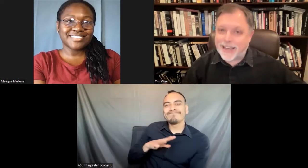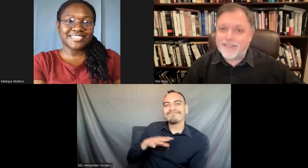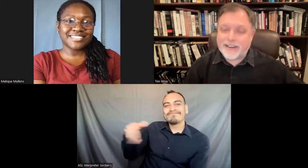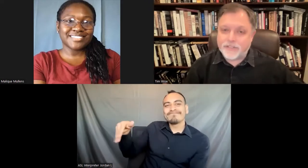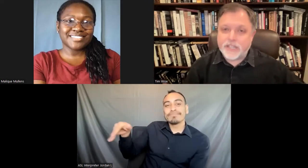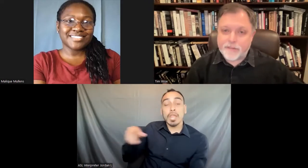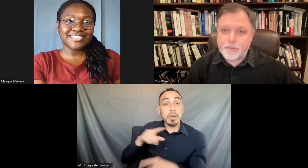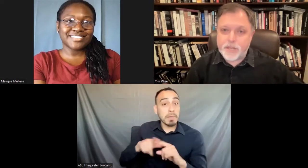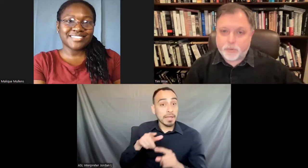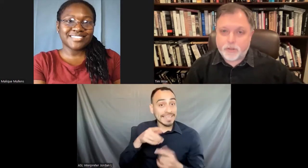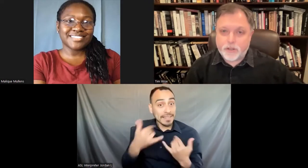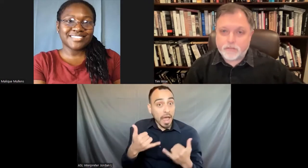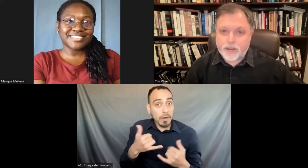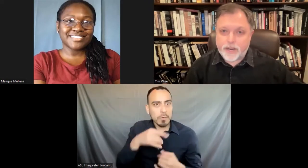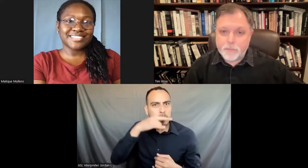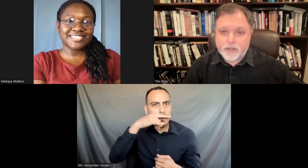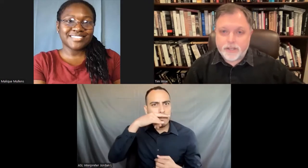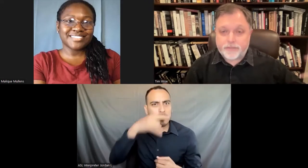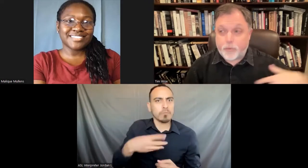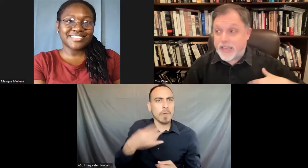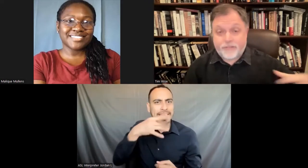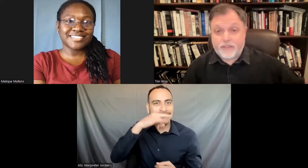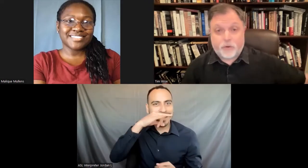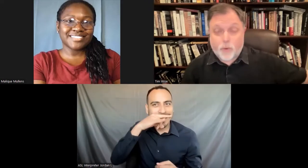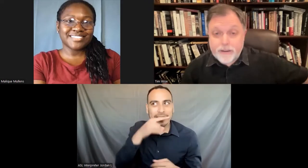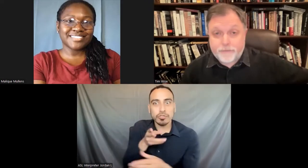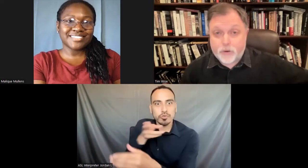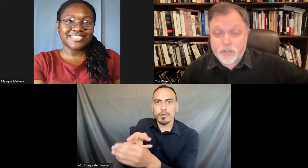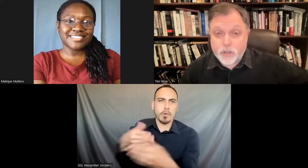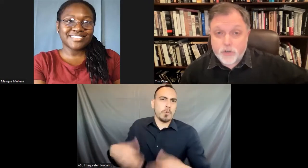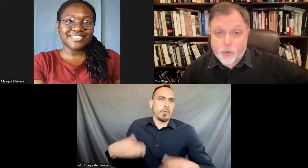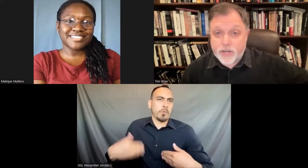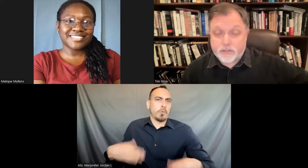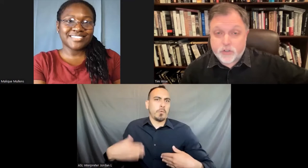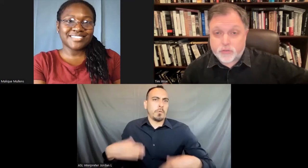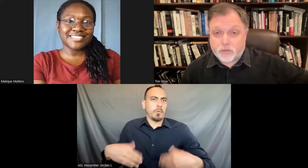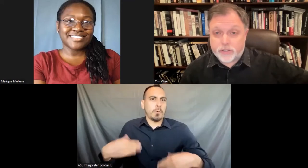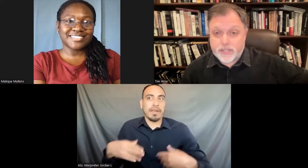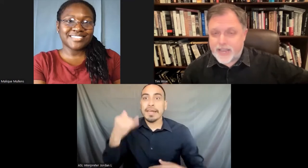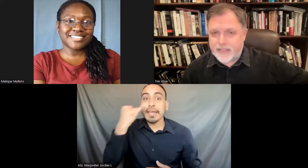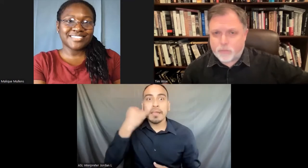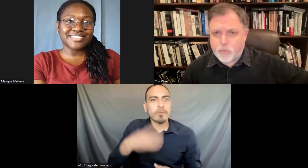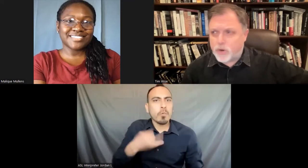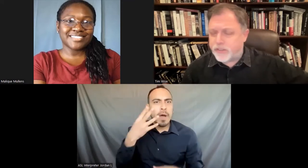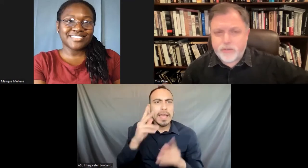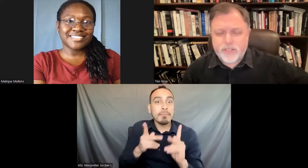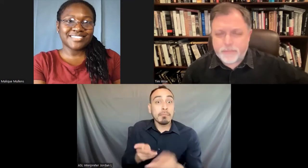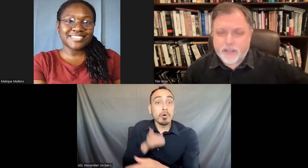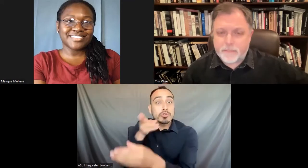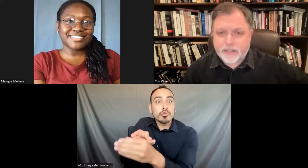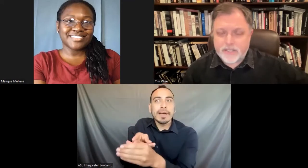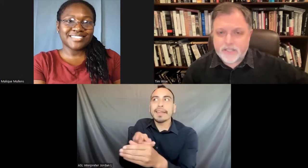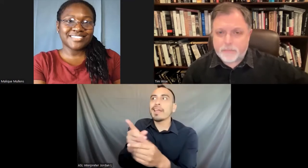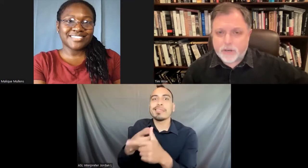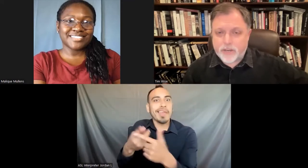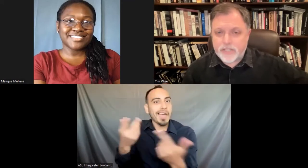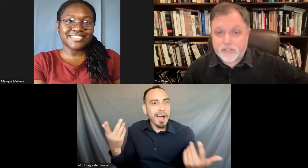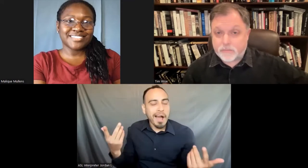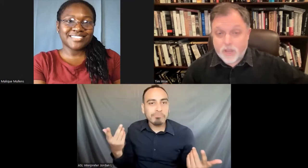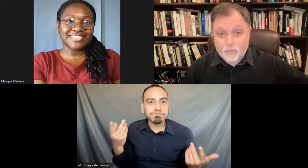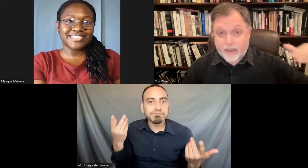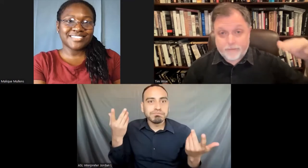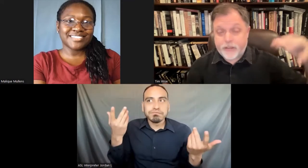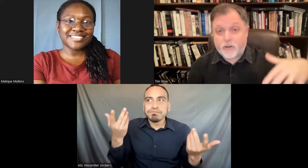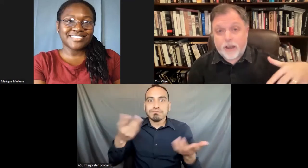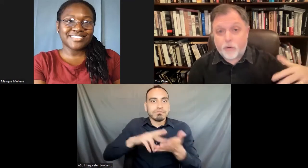scared the hell out of a lot of people. Right? Because if we have even white folks joining the struggle and saying that we want to do something about systemic